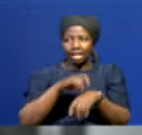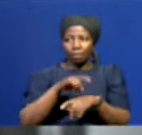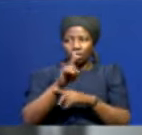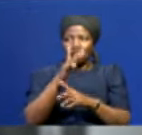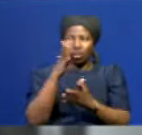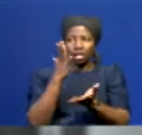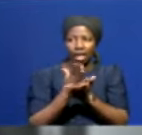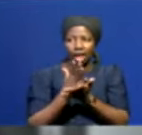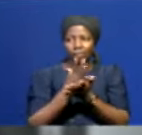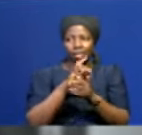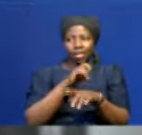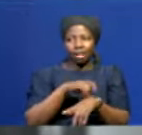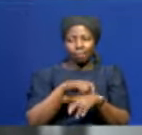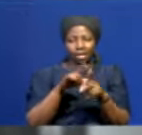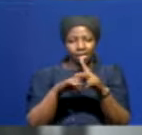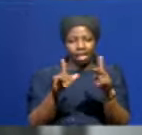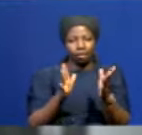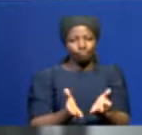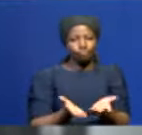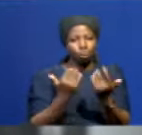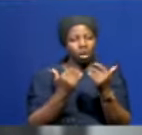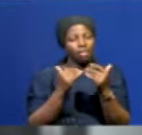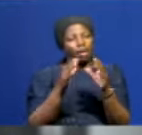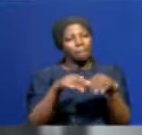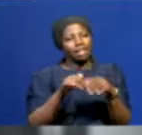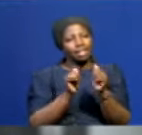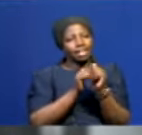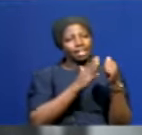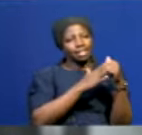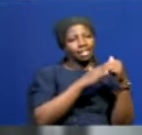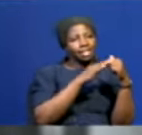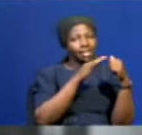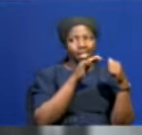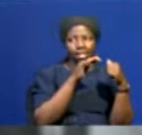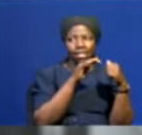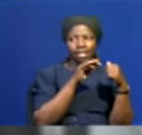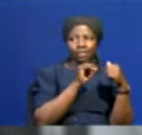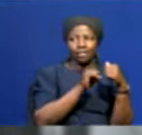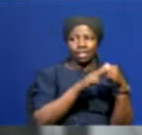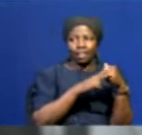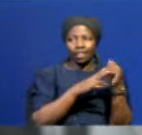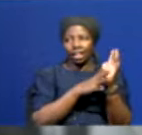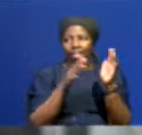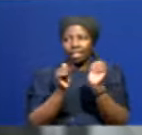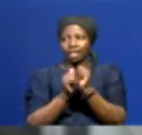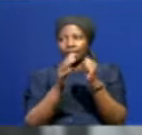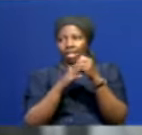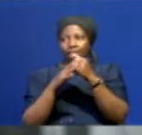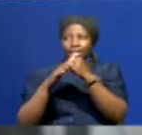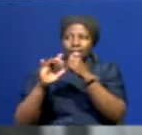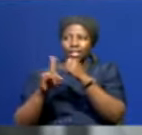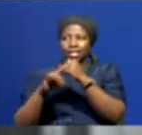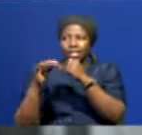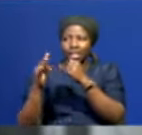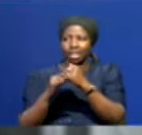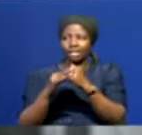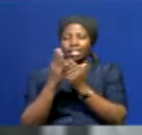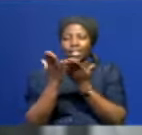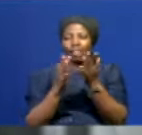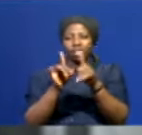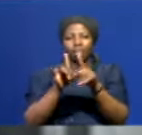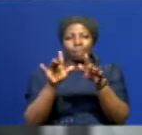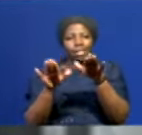revitalization of the party. From 1967 to 1968, he served as Assistant Minister in the Vice